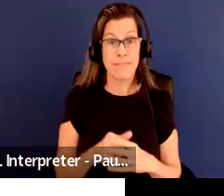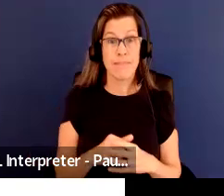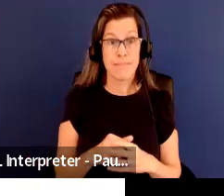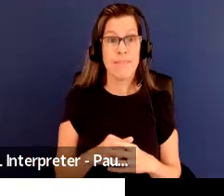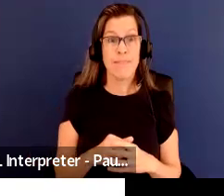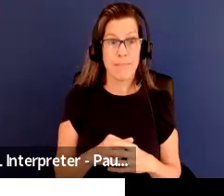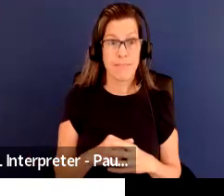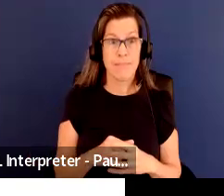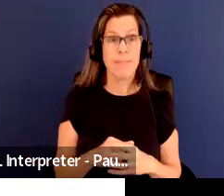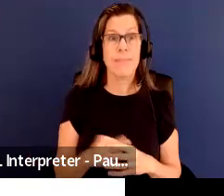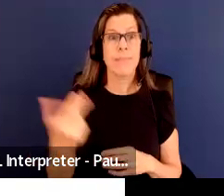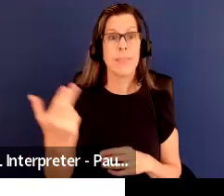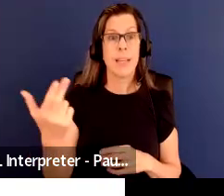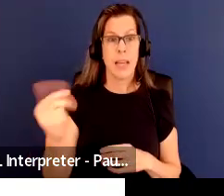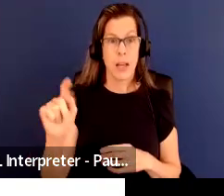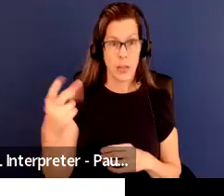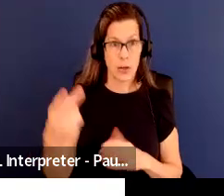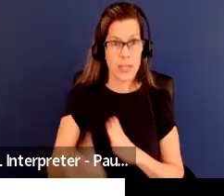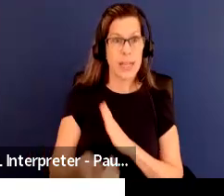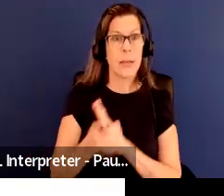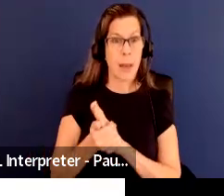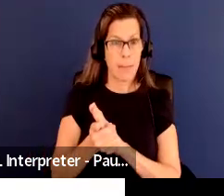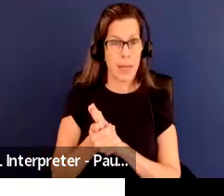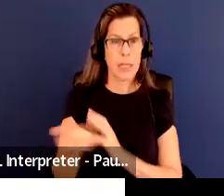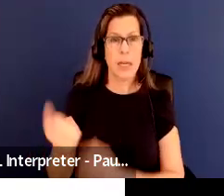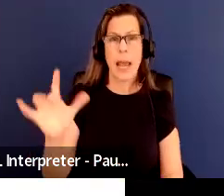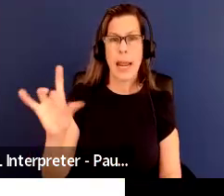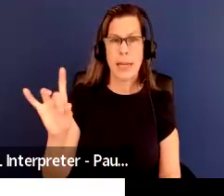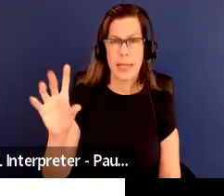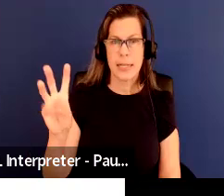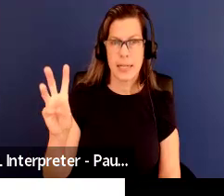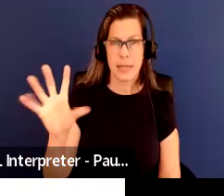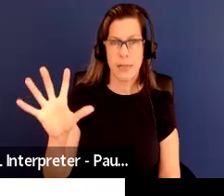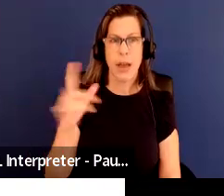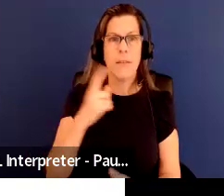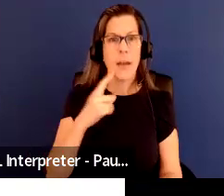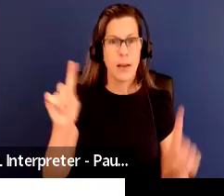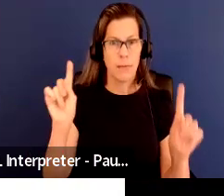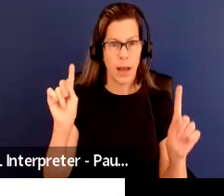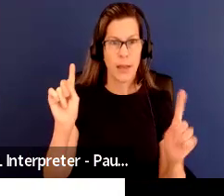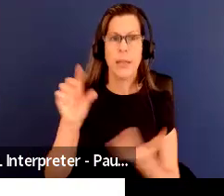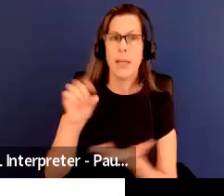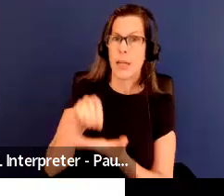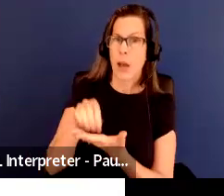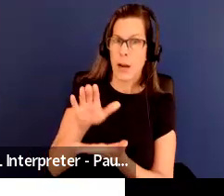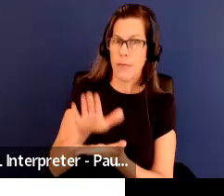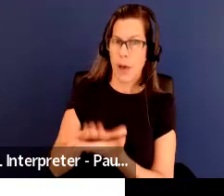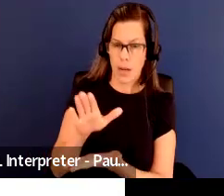And then the 13th Amendment in December of 1865, when it's finally codified as an amendment.